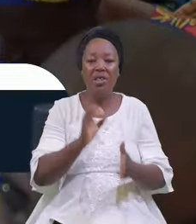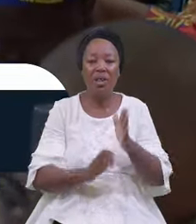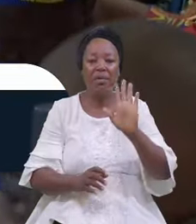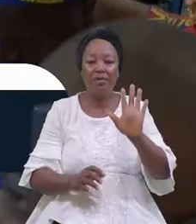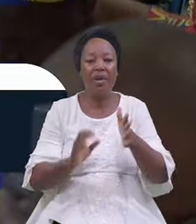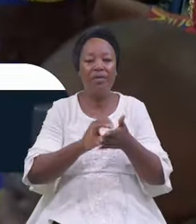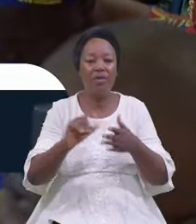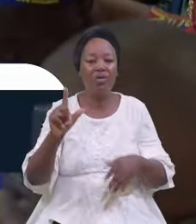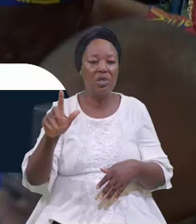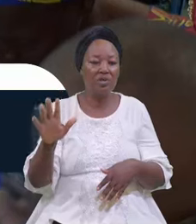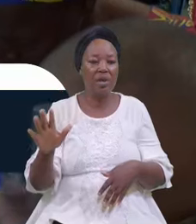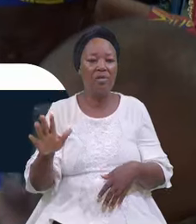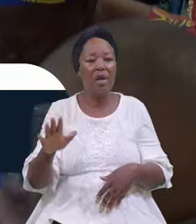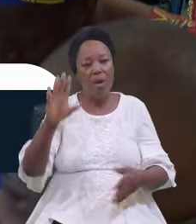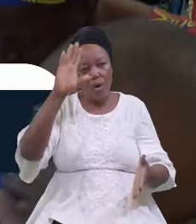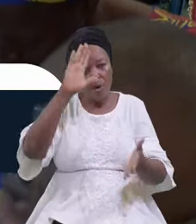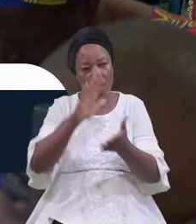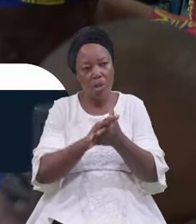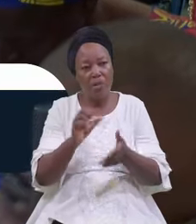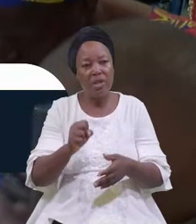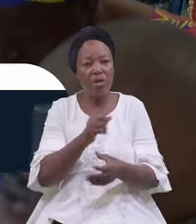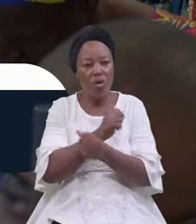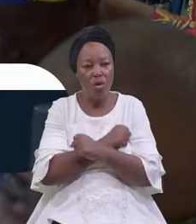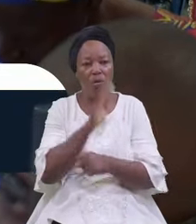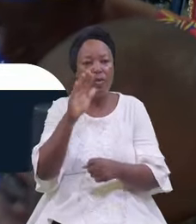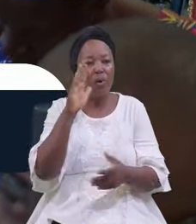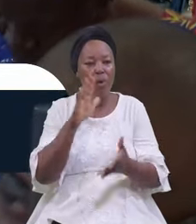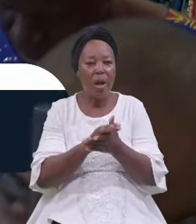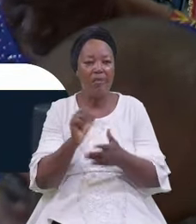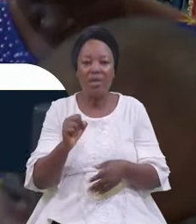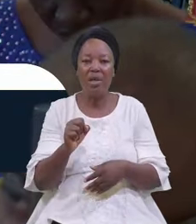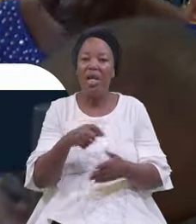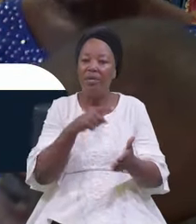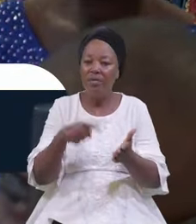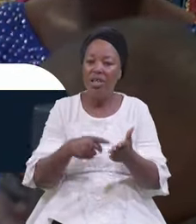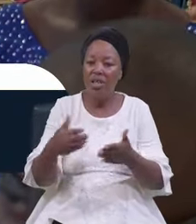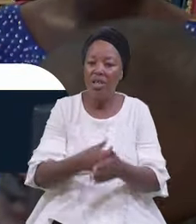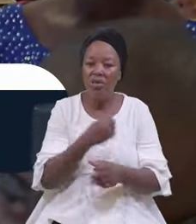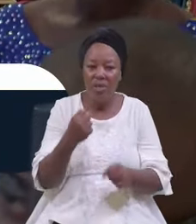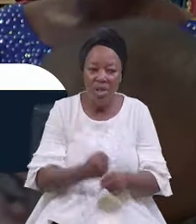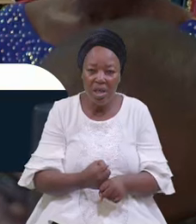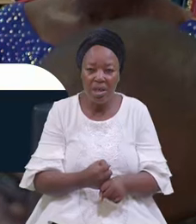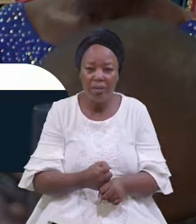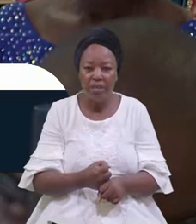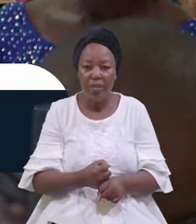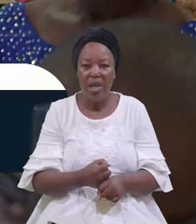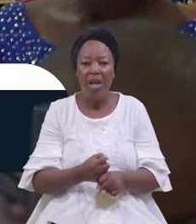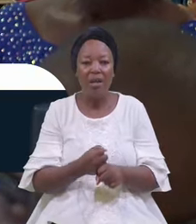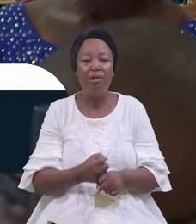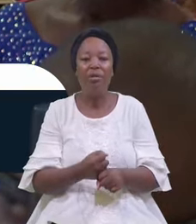verse 25. Husbands, love your wives. This new year, let love be